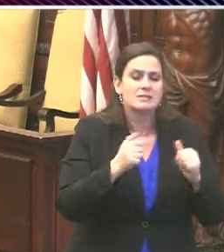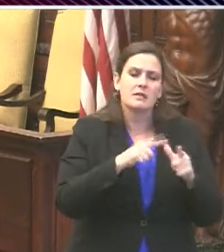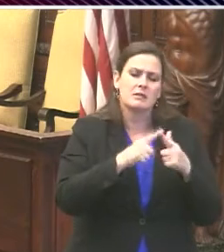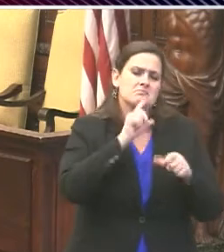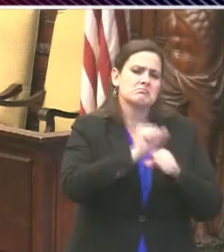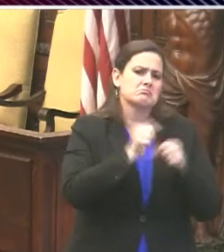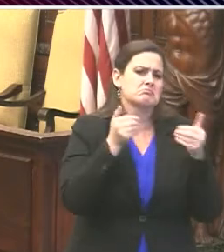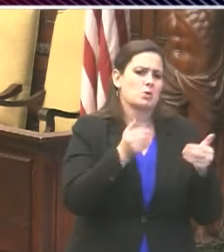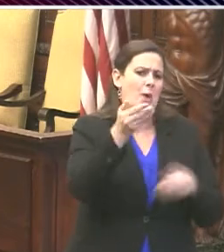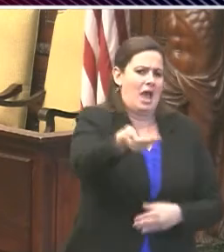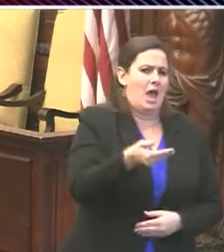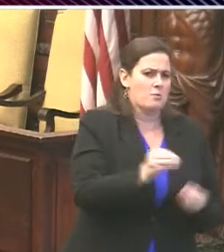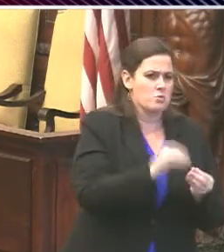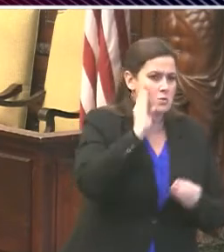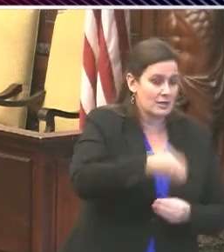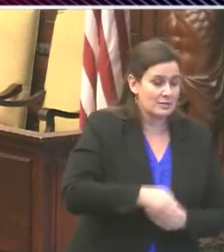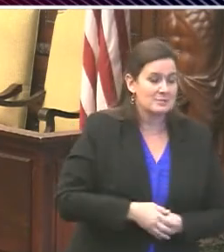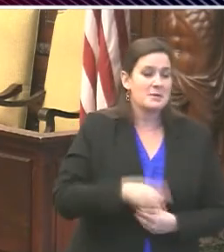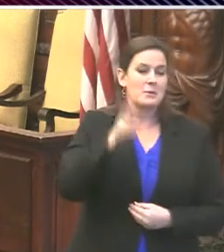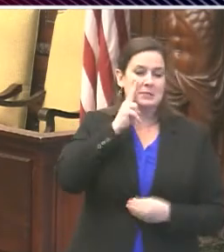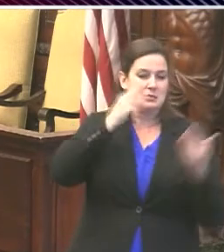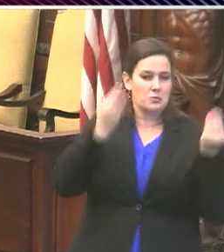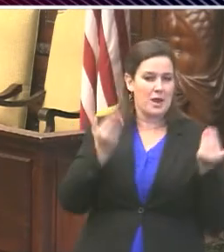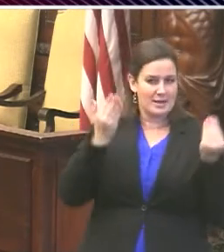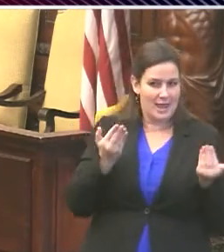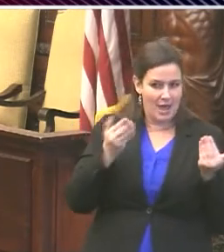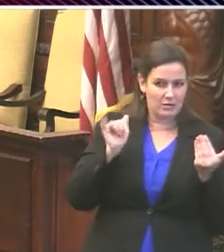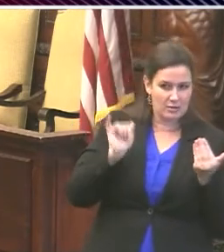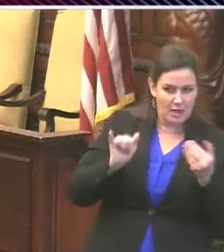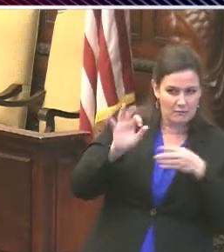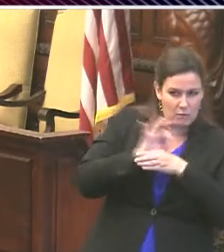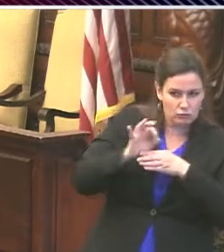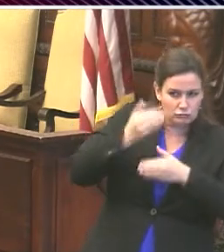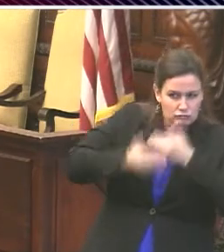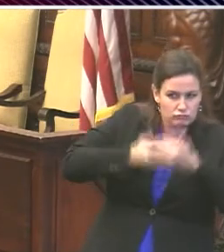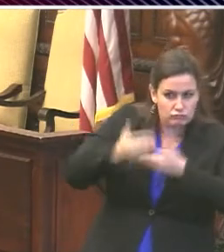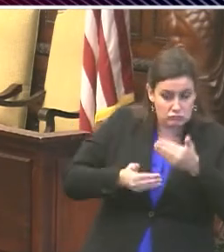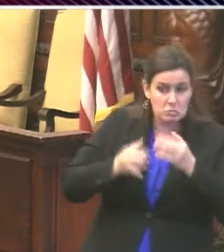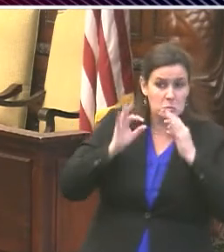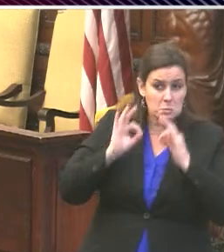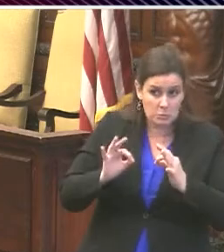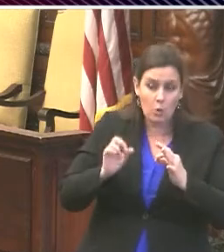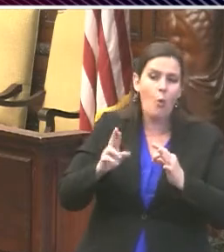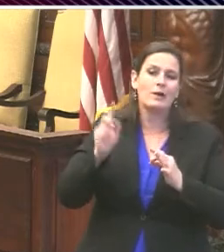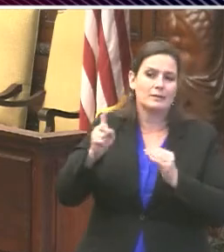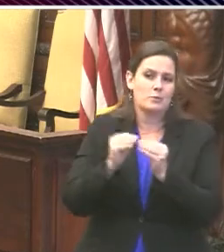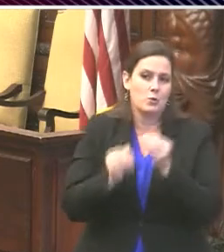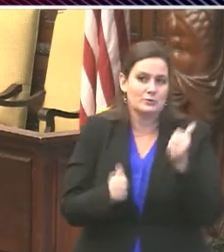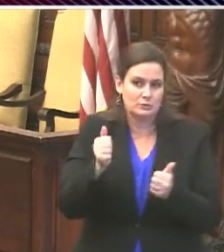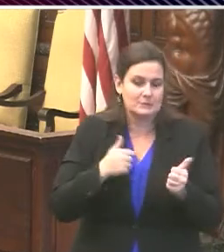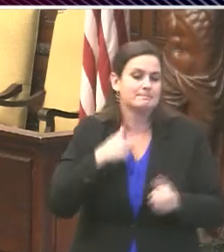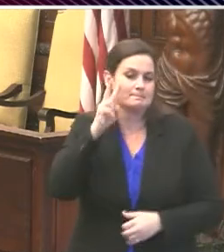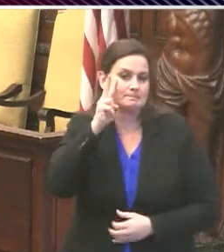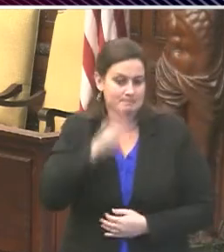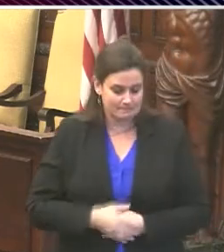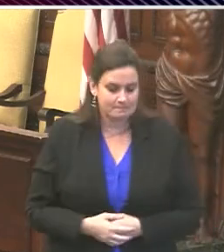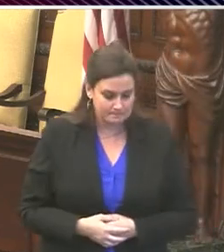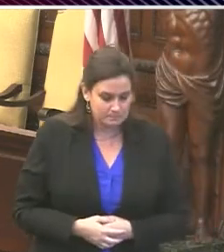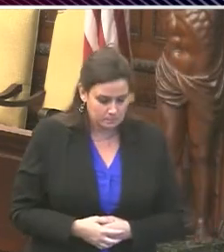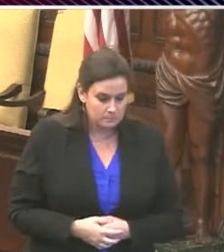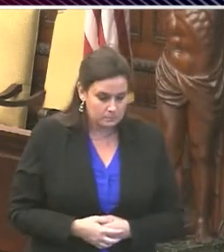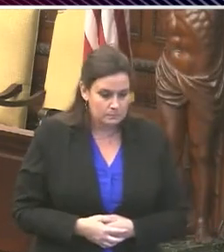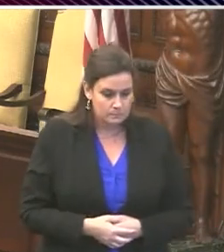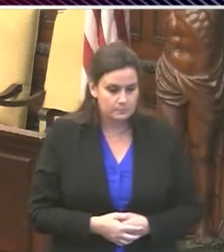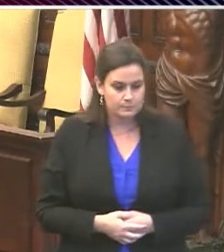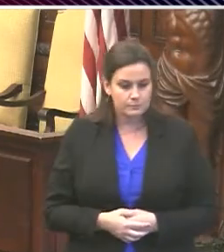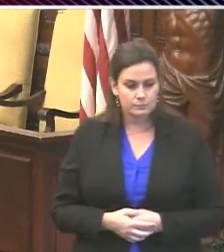want to see how well the current organization functions before we make that call. One last thing, and this